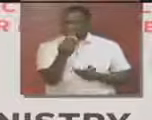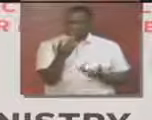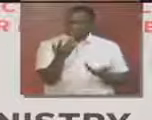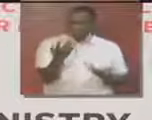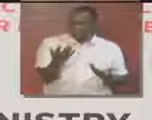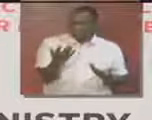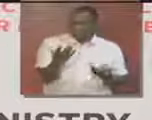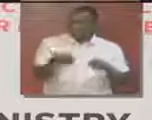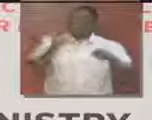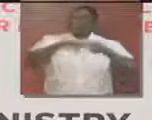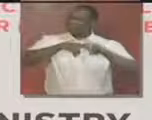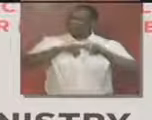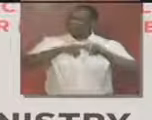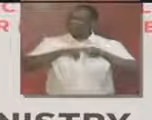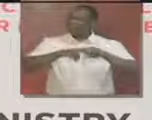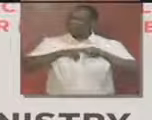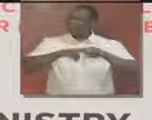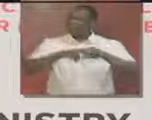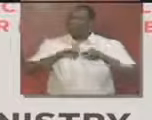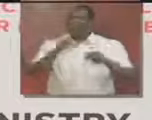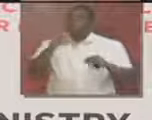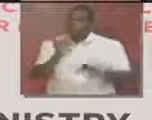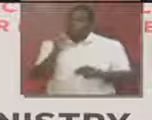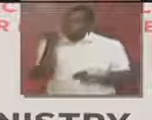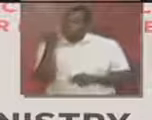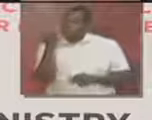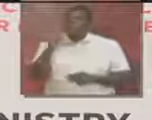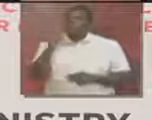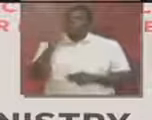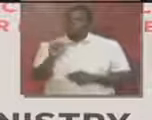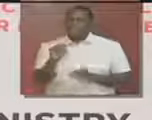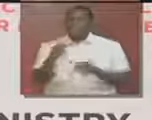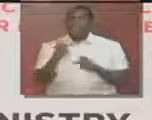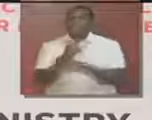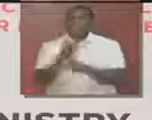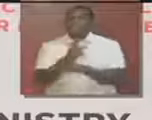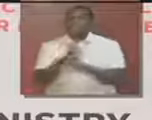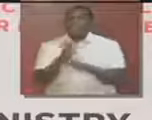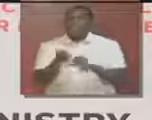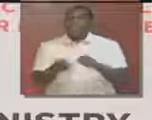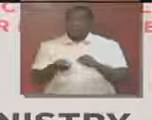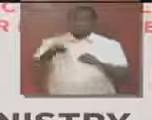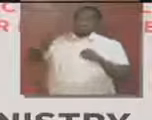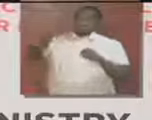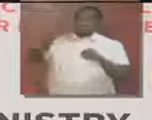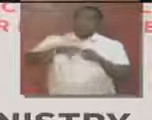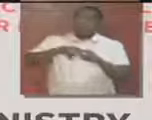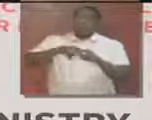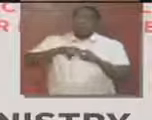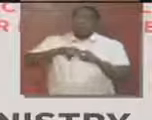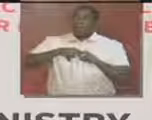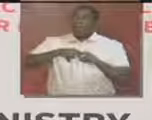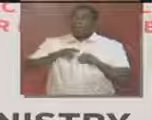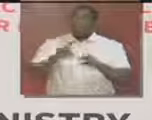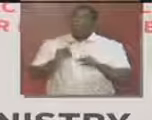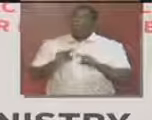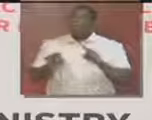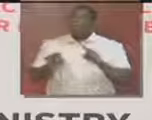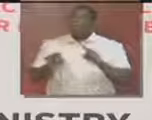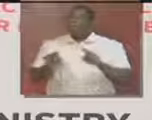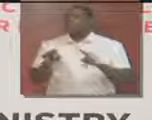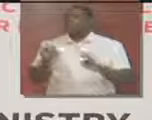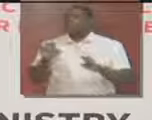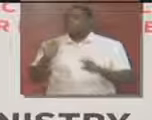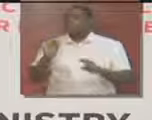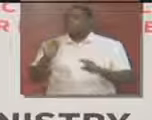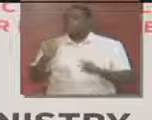extent, account for why the January figure was higher than the subsequent month's figures. As we've been saying, the